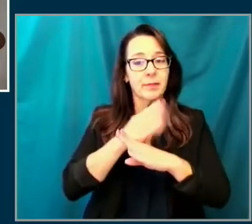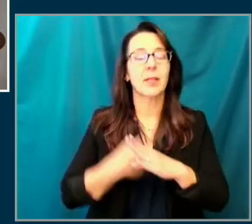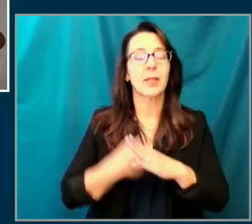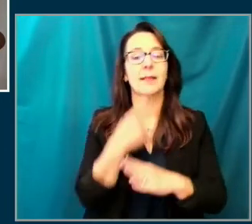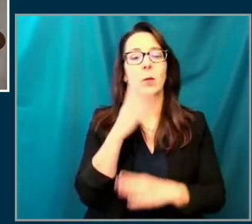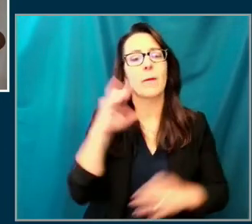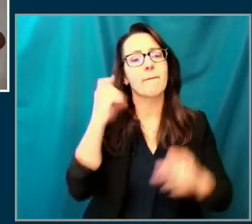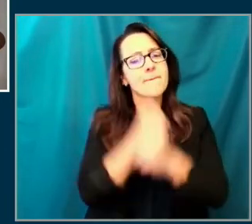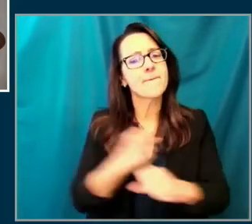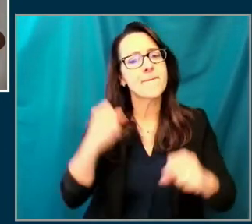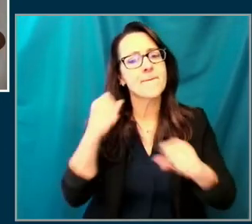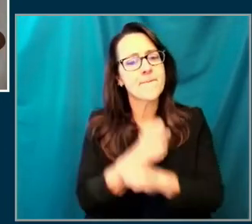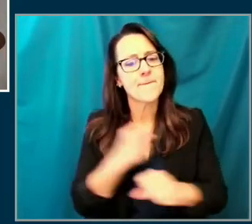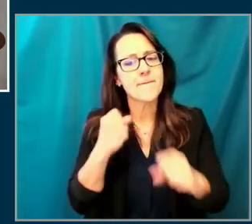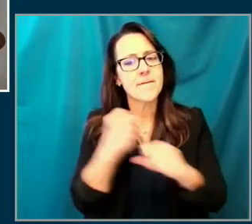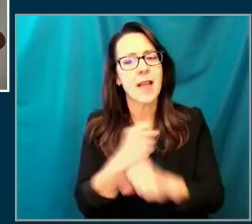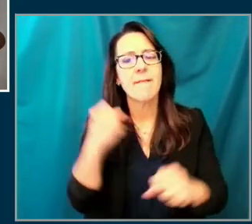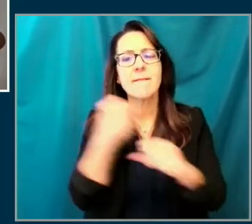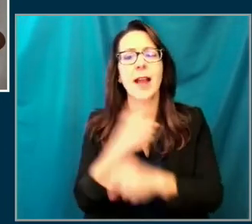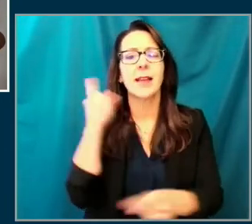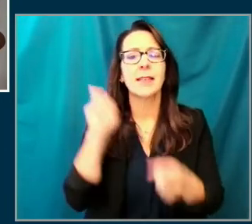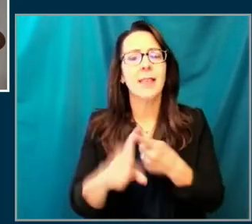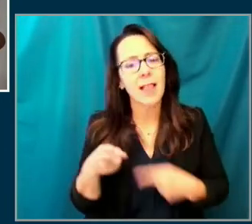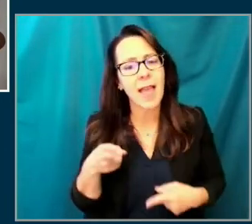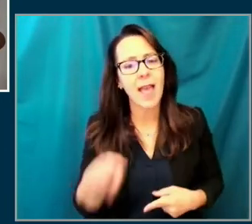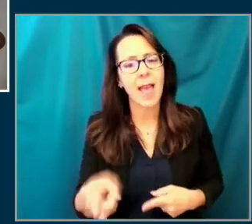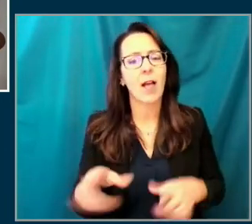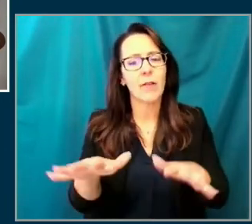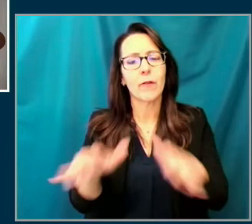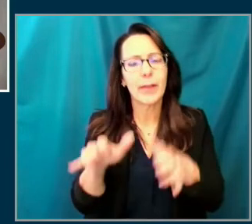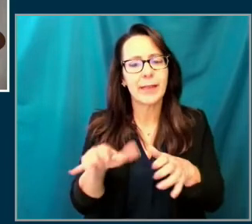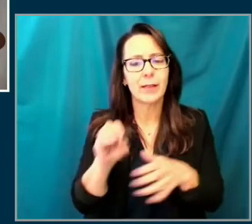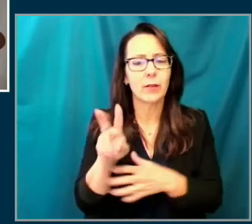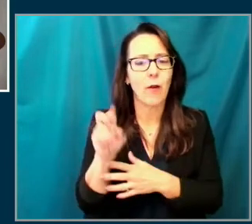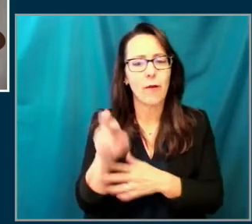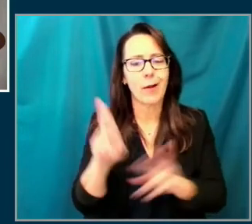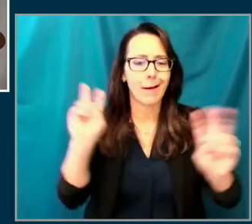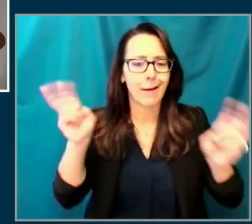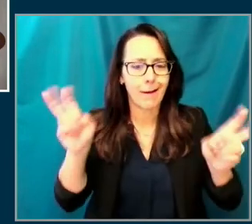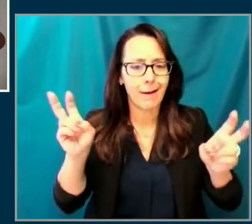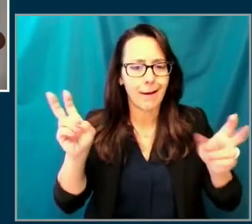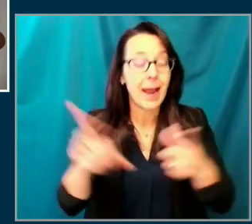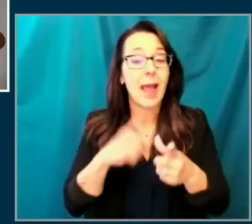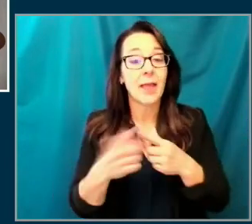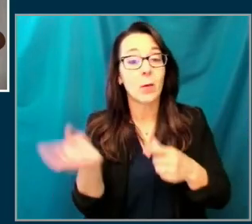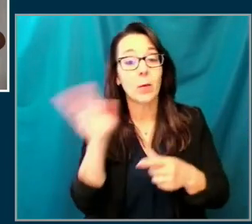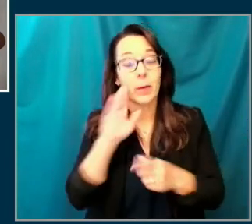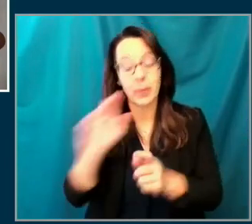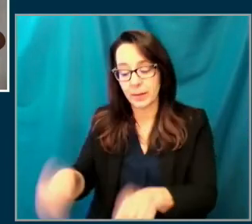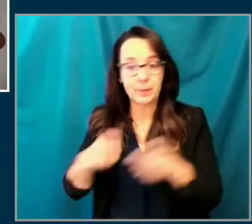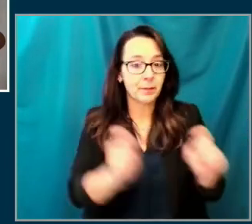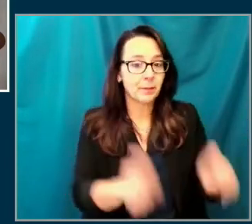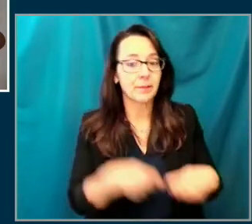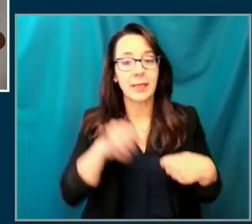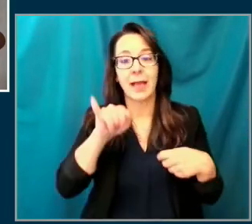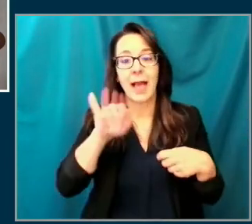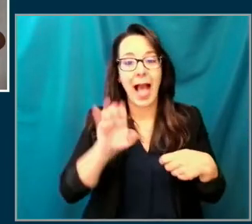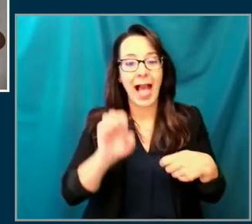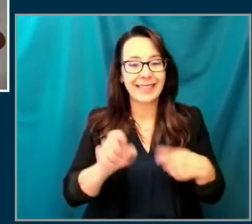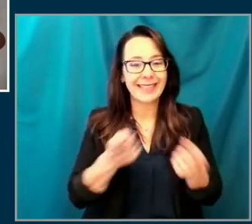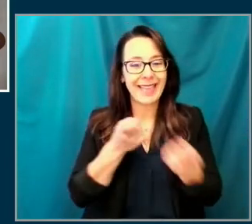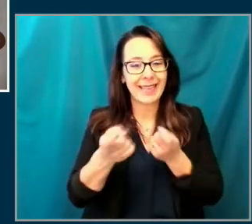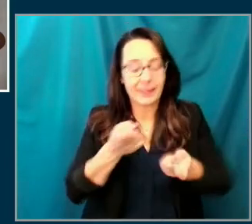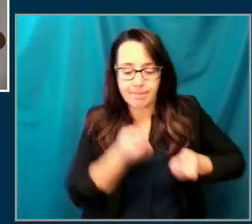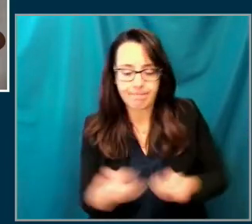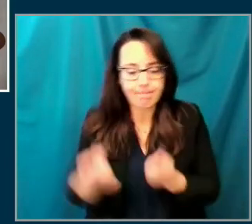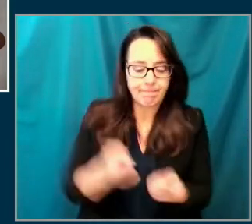We're going to fight till hell freezes over, and we've all heard that before. And then we're going to put on our ice skates and fight some more. And when I said that in D.C., someone said,